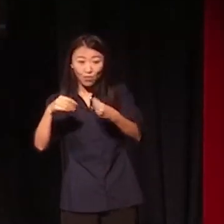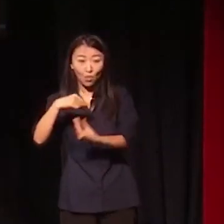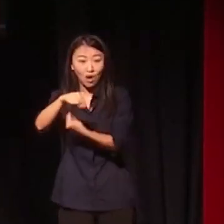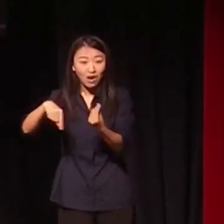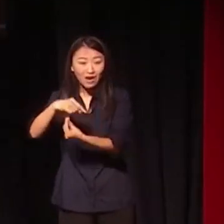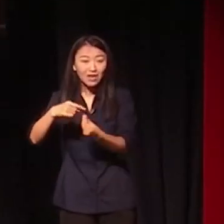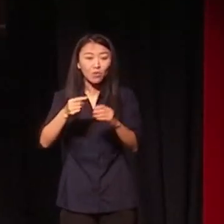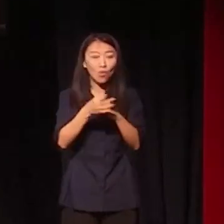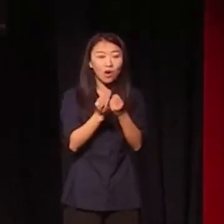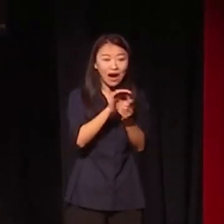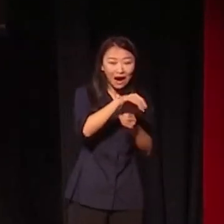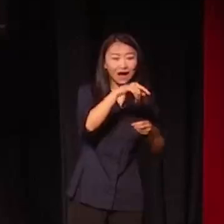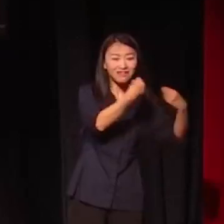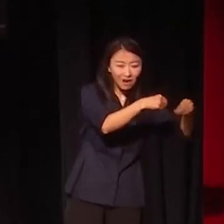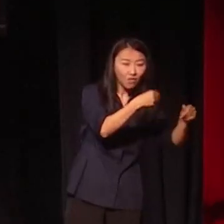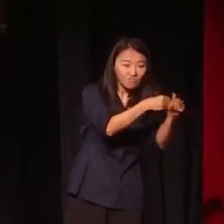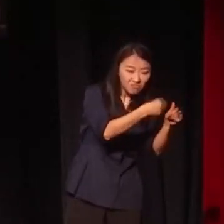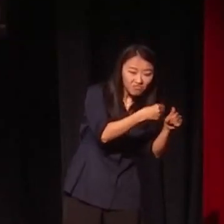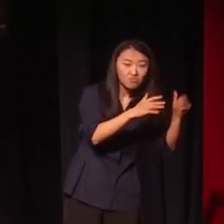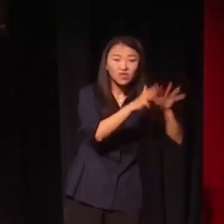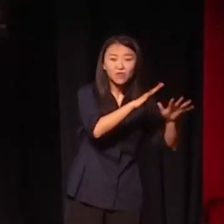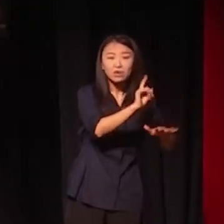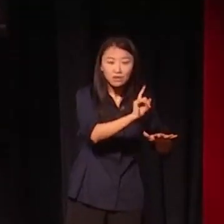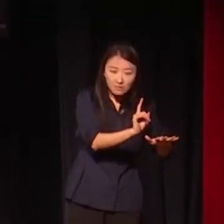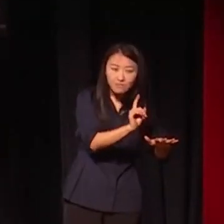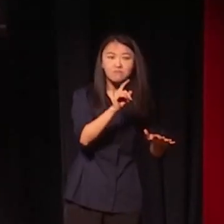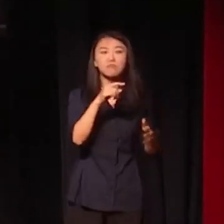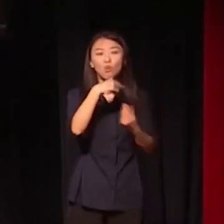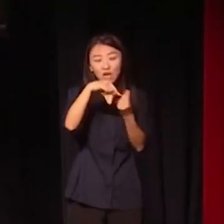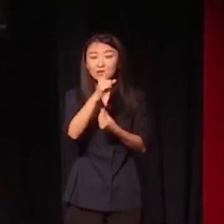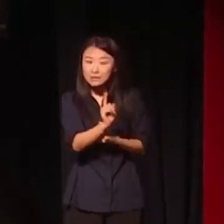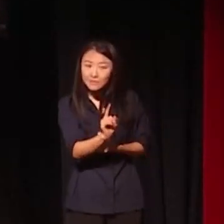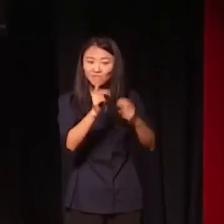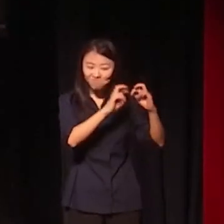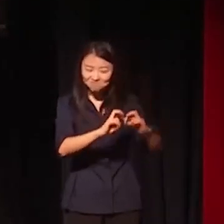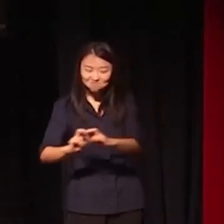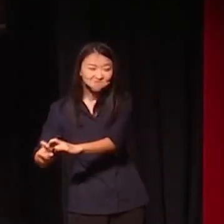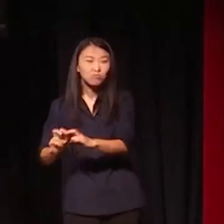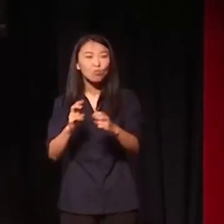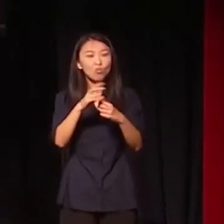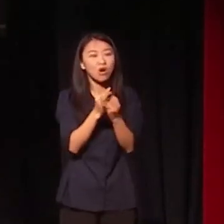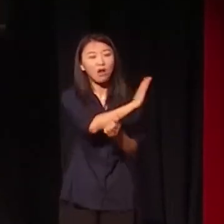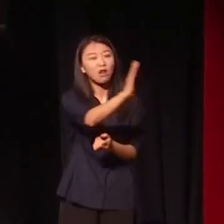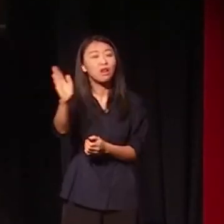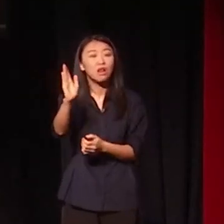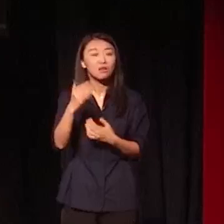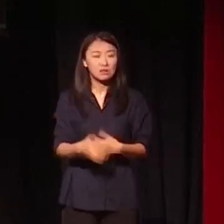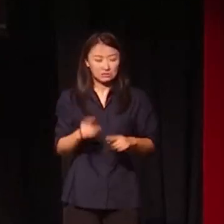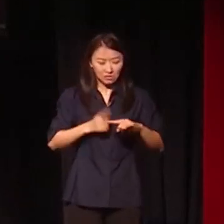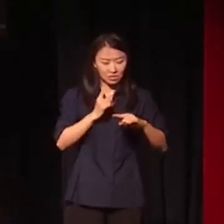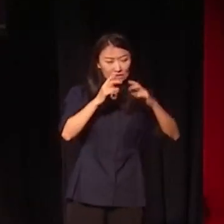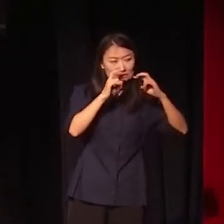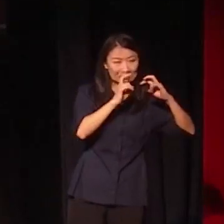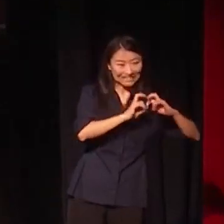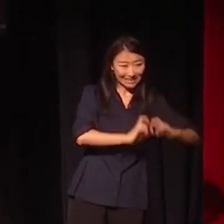wider translation and interpreting industry, if you like. And it's great now that we can see that because of the research evidence that we've had, it's